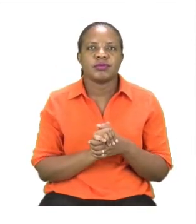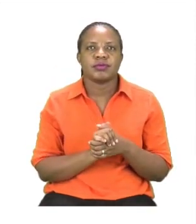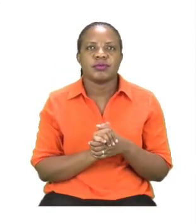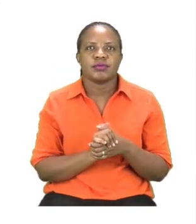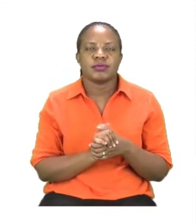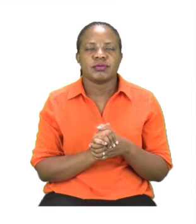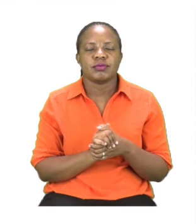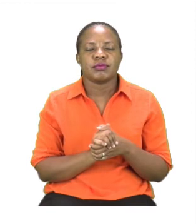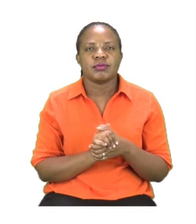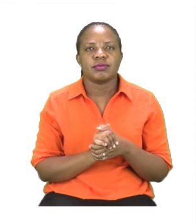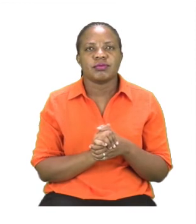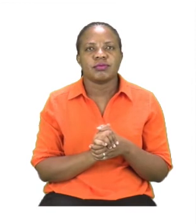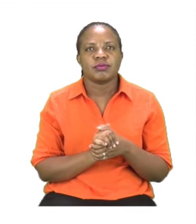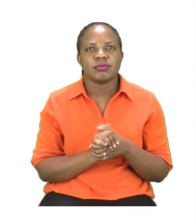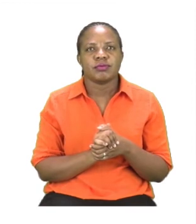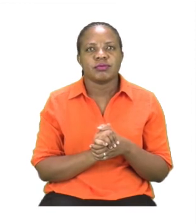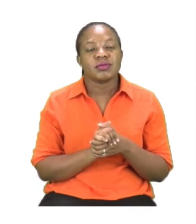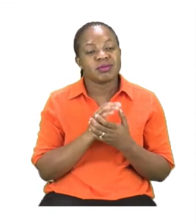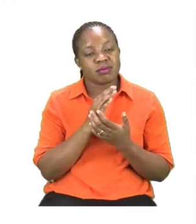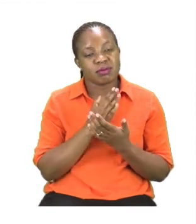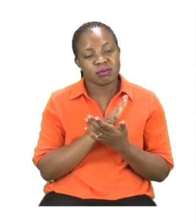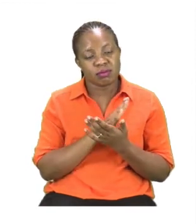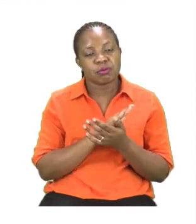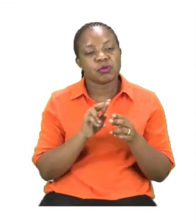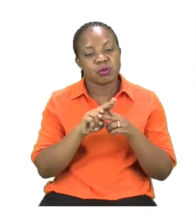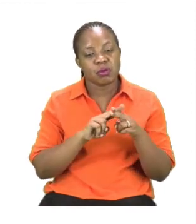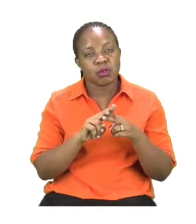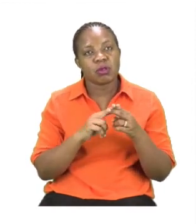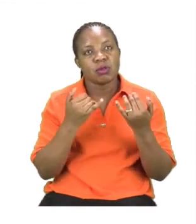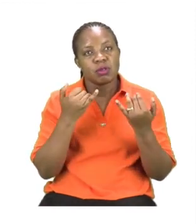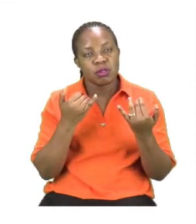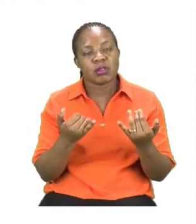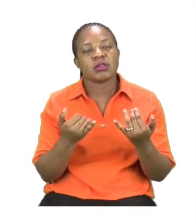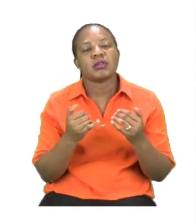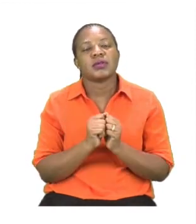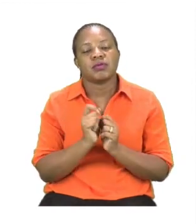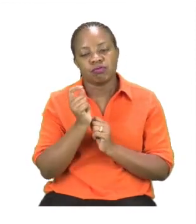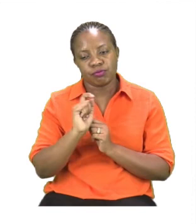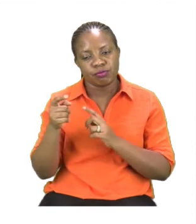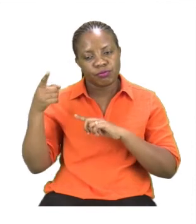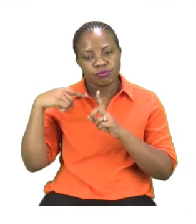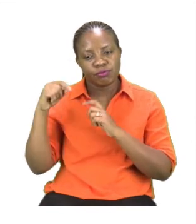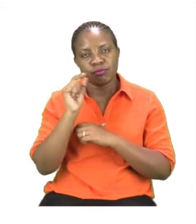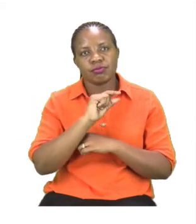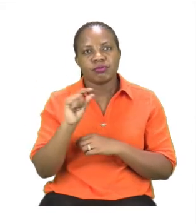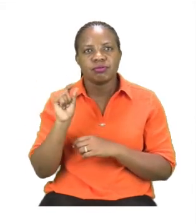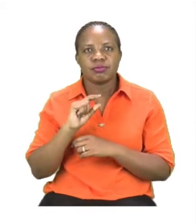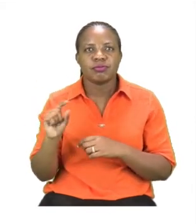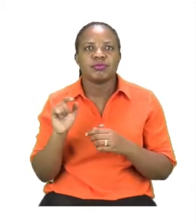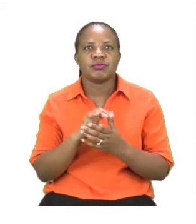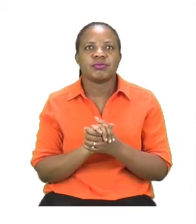for this page. Now the bottom exercise says, the room belongs